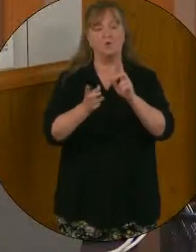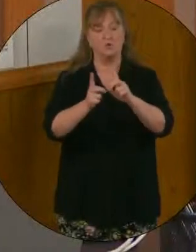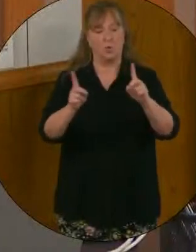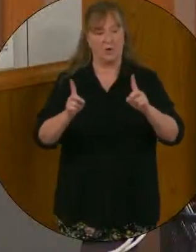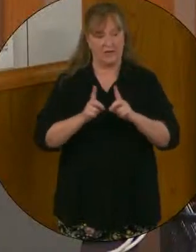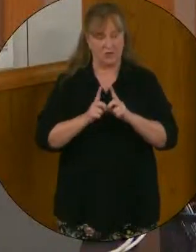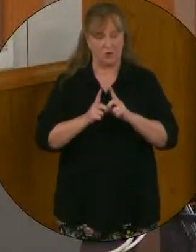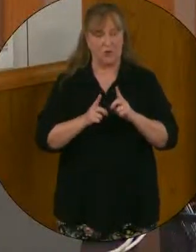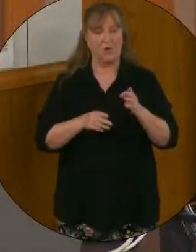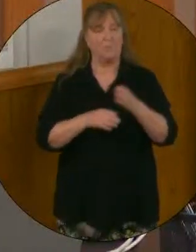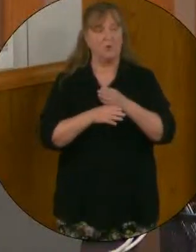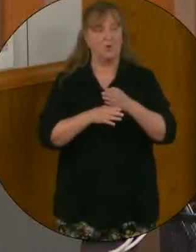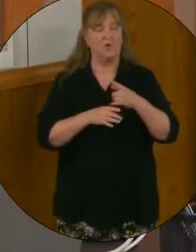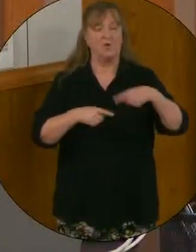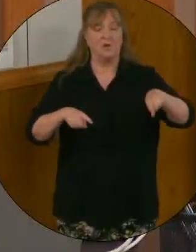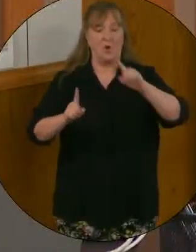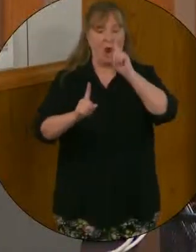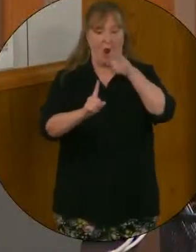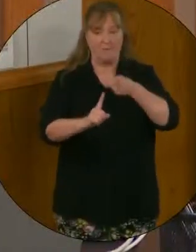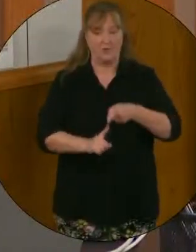with which we are in charge of.